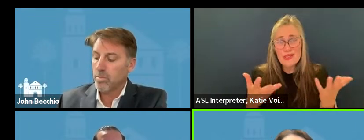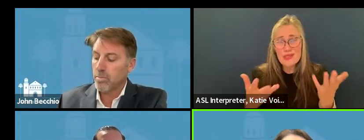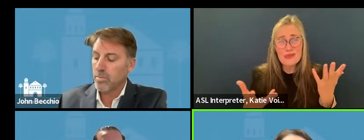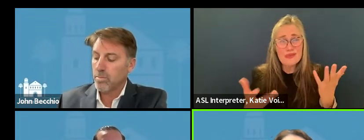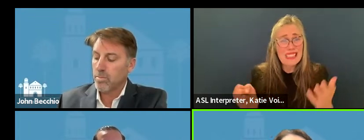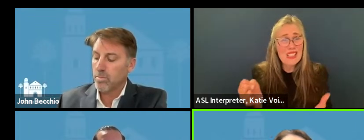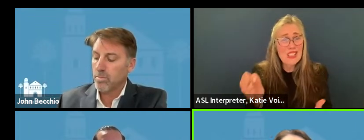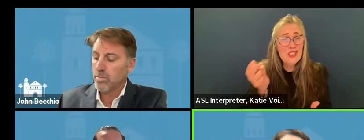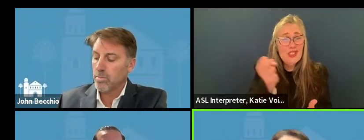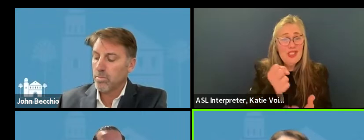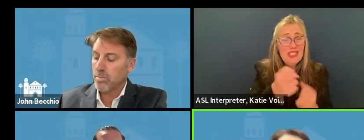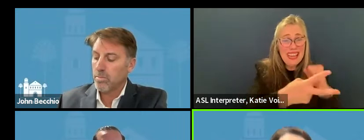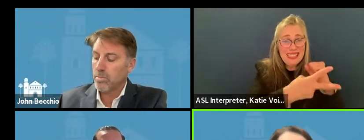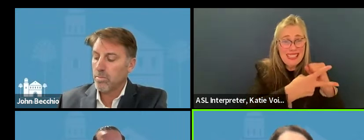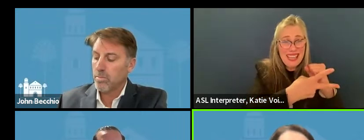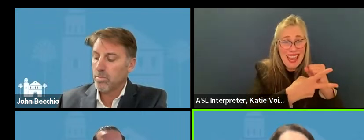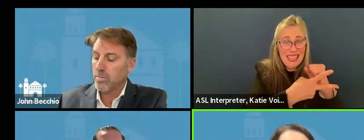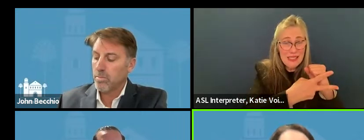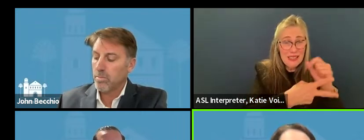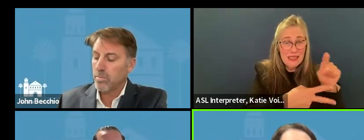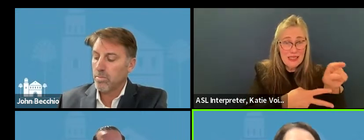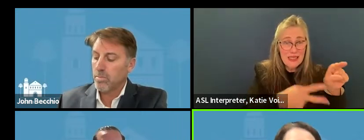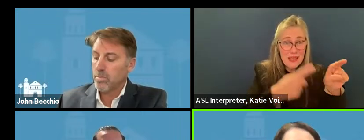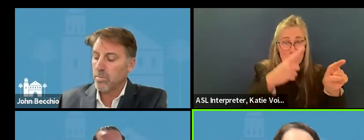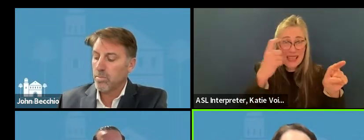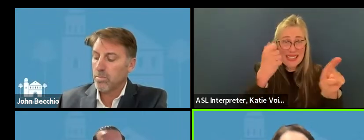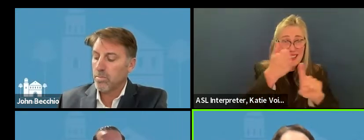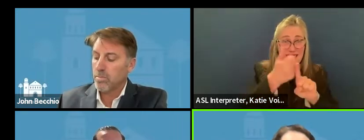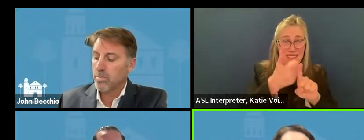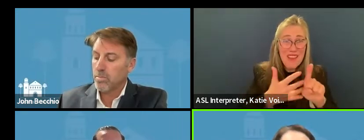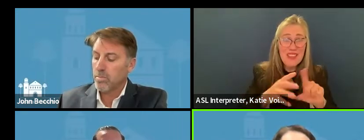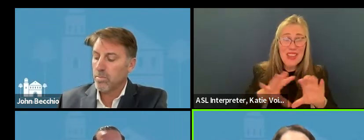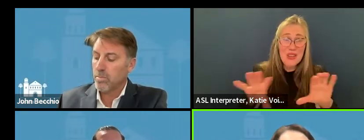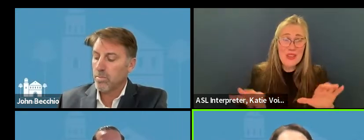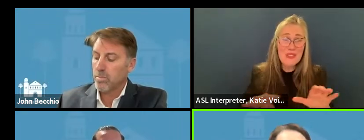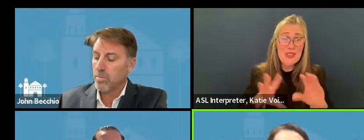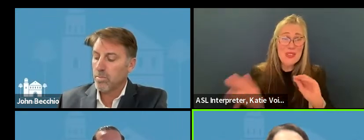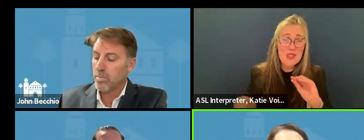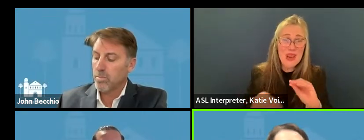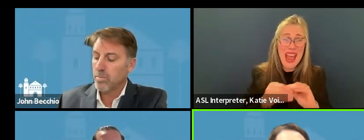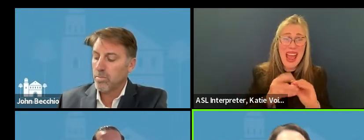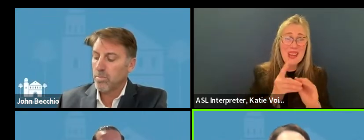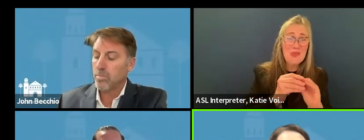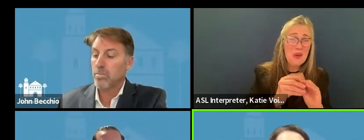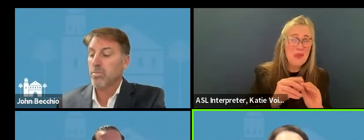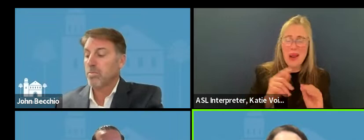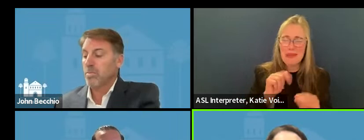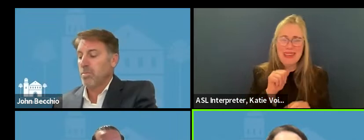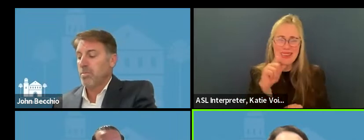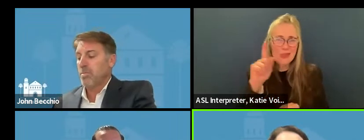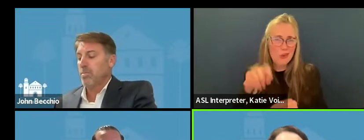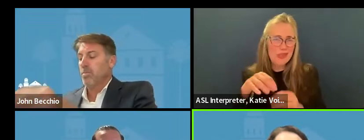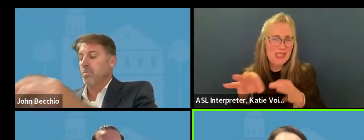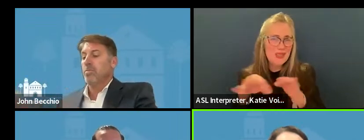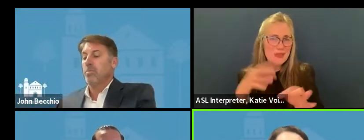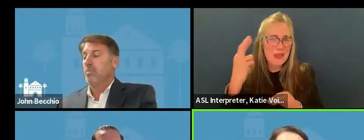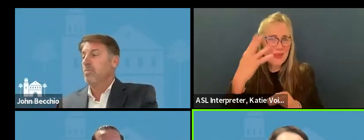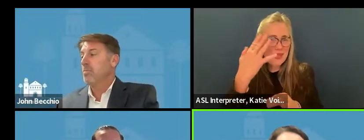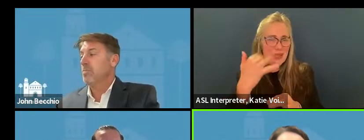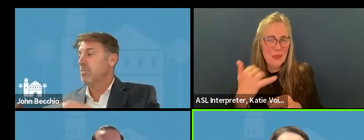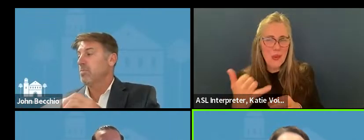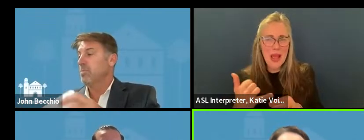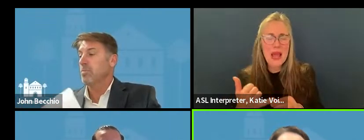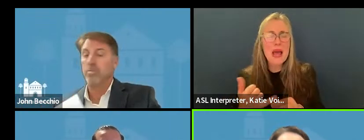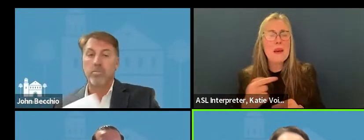dedicated to, because of everything we've been through, needless to add to why. But we did come up with this